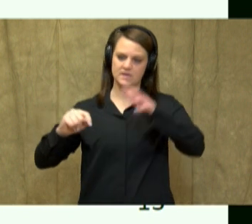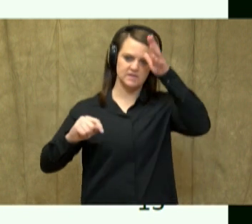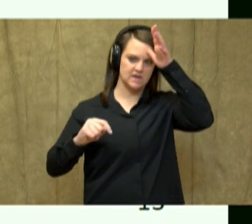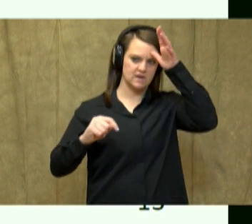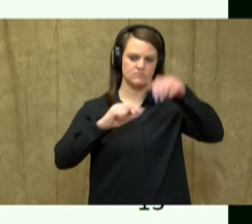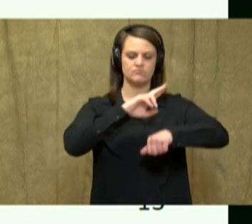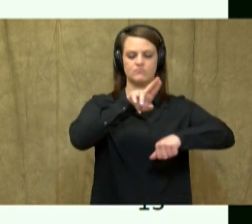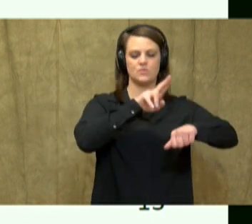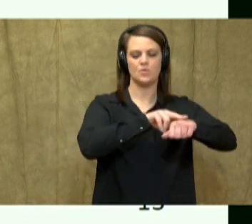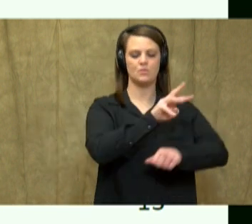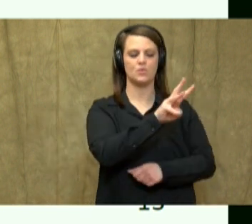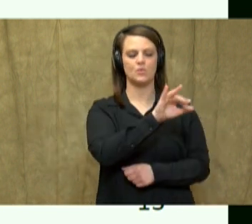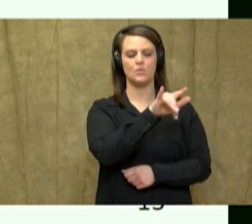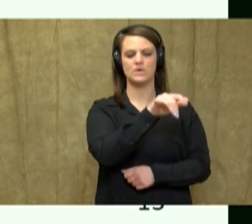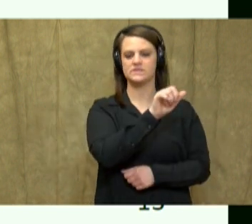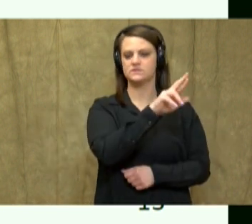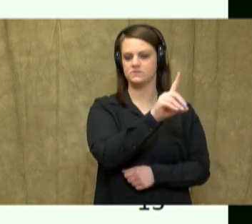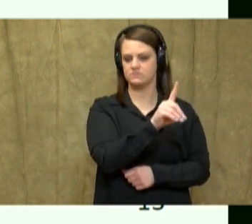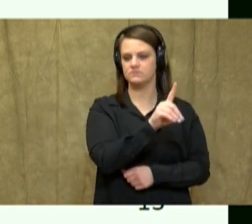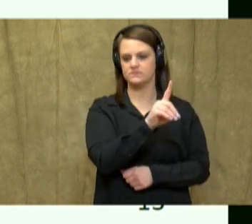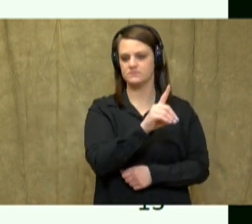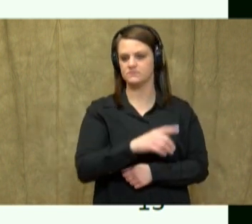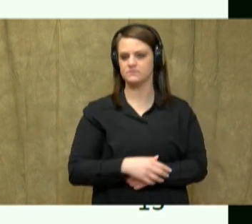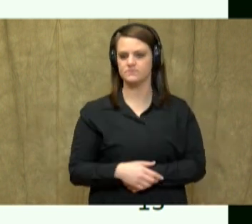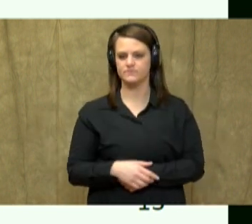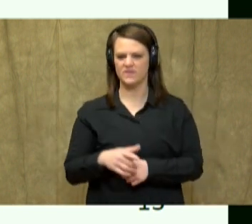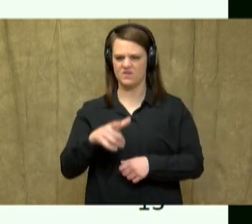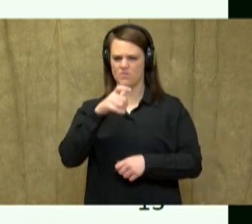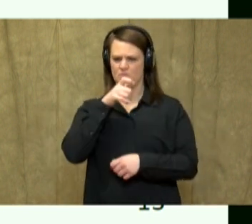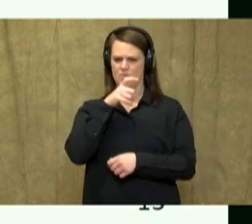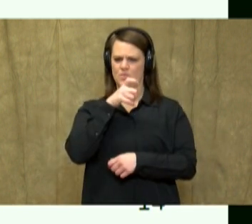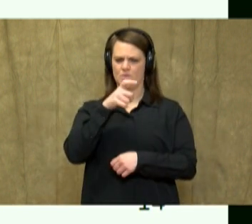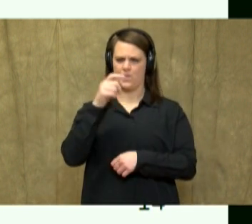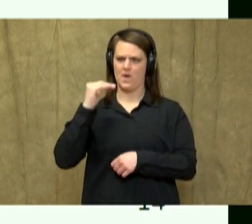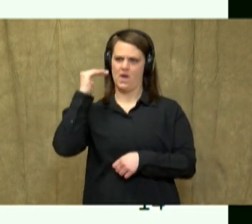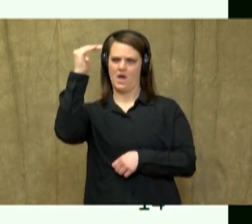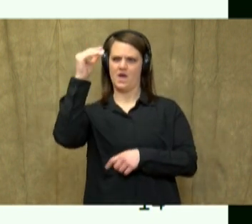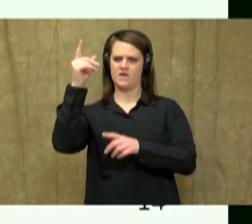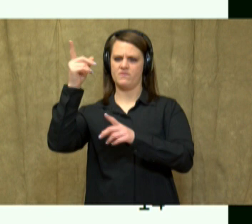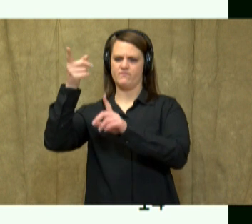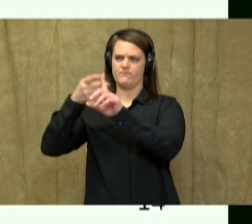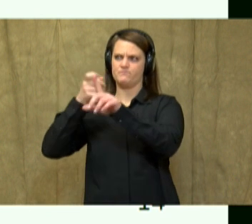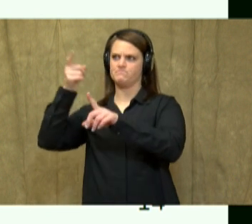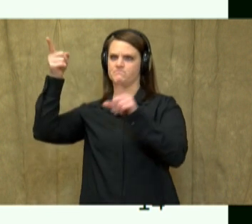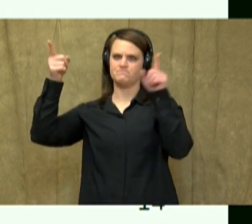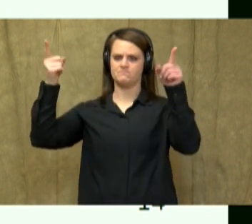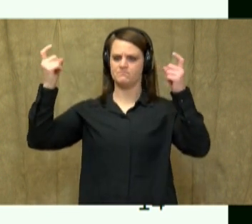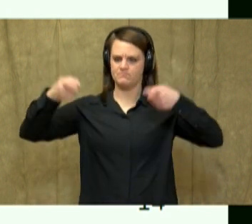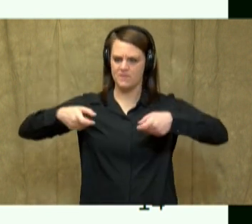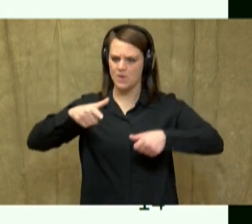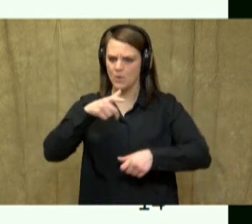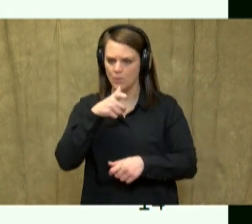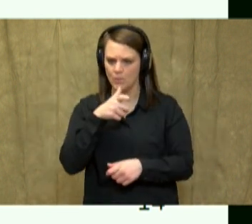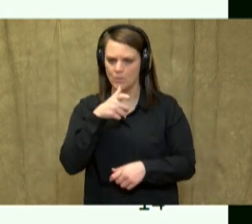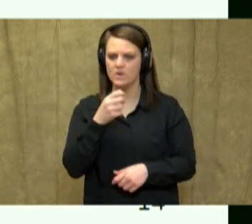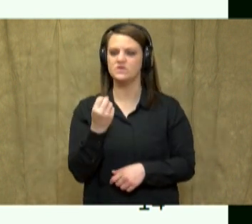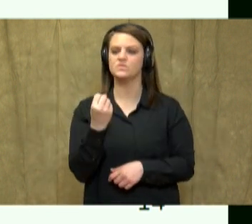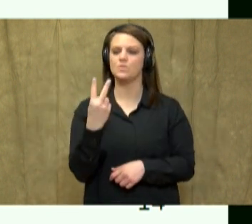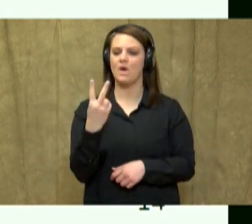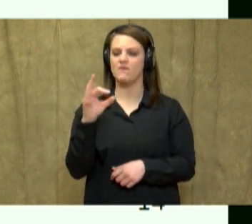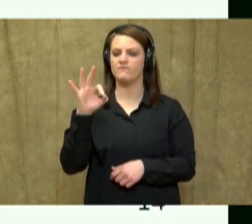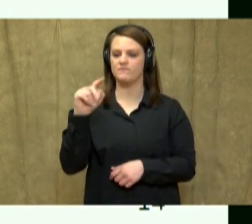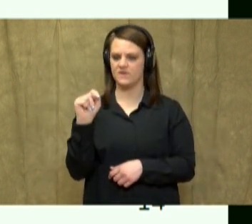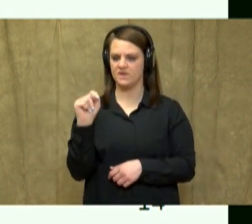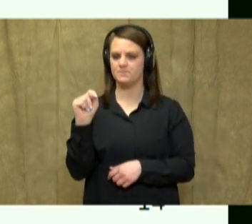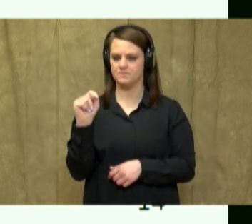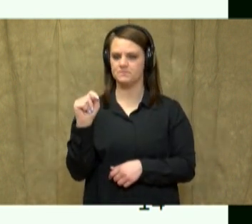Okay? So, who did he get his height from? Hagrid's only about 12 feet. Now, in the Goblet